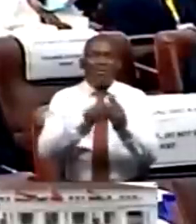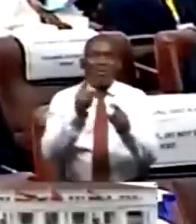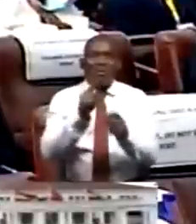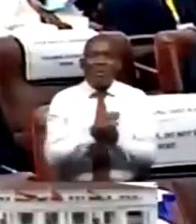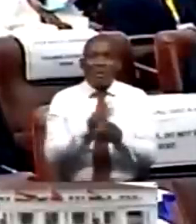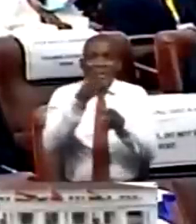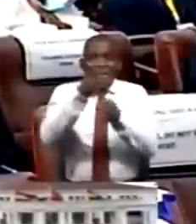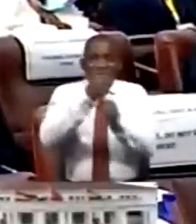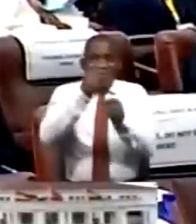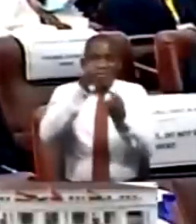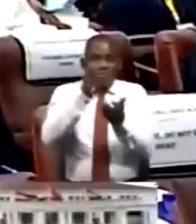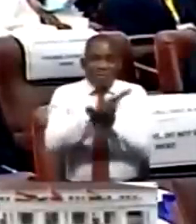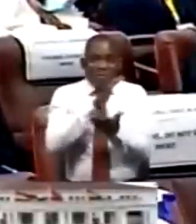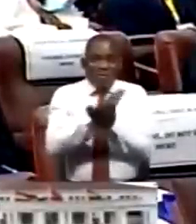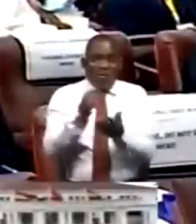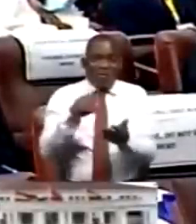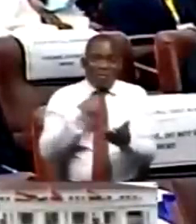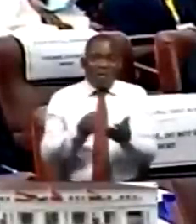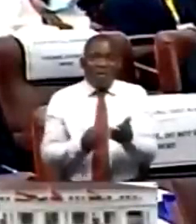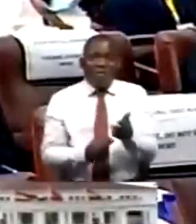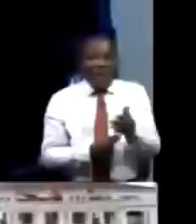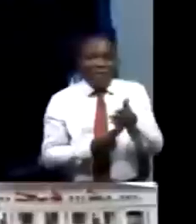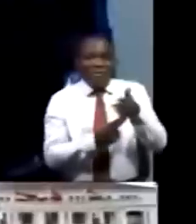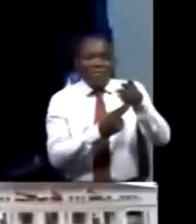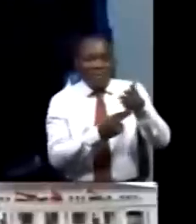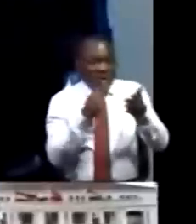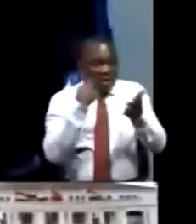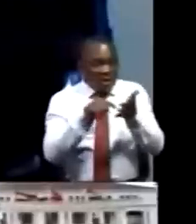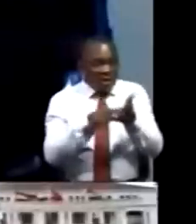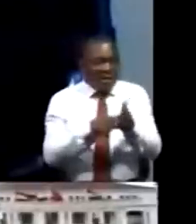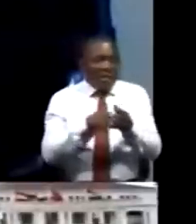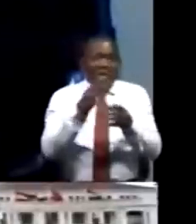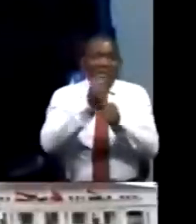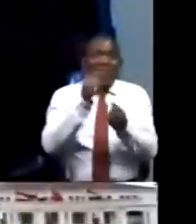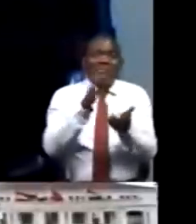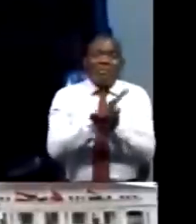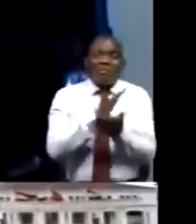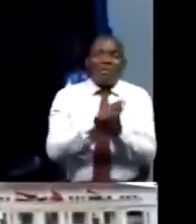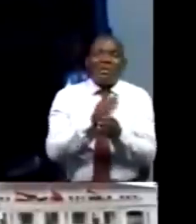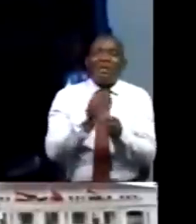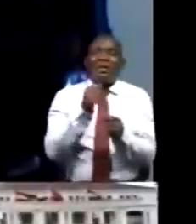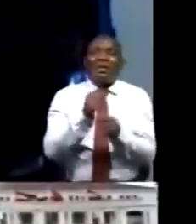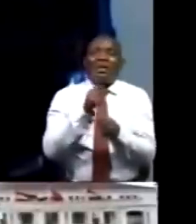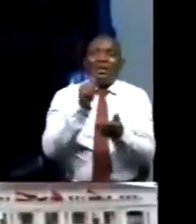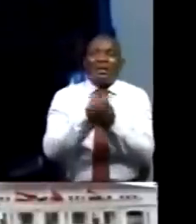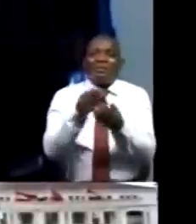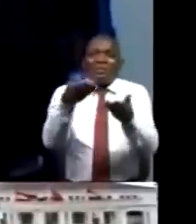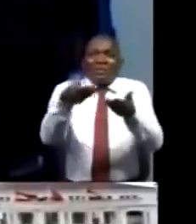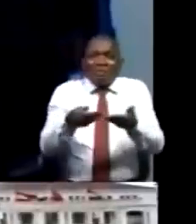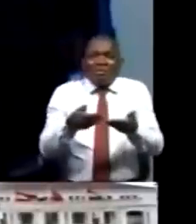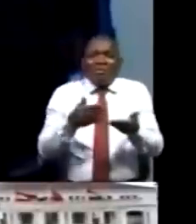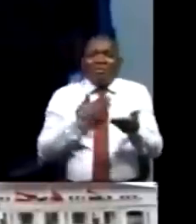The summary sheets that I'm referring to are summary sheets that were made available to my